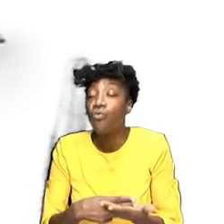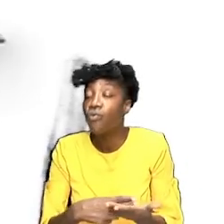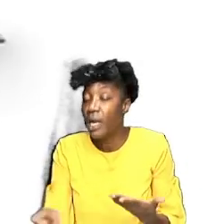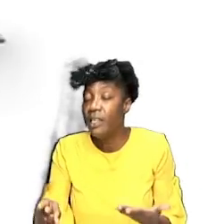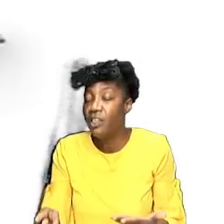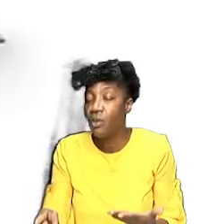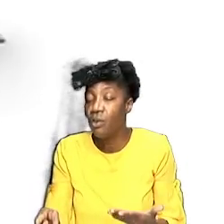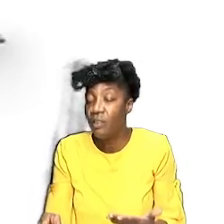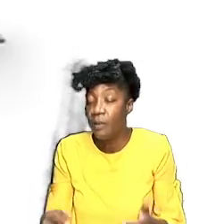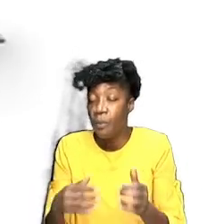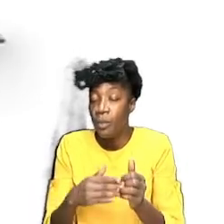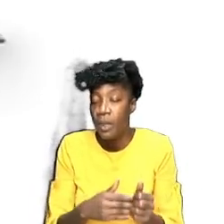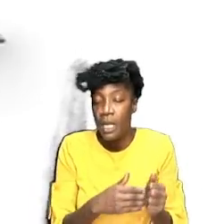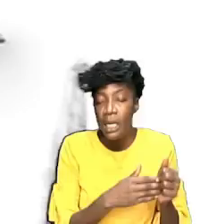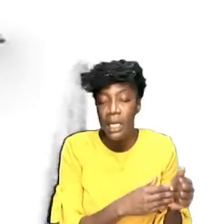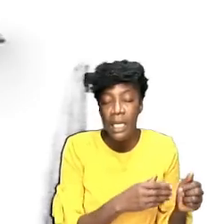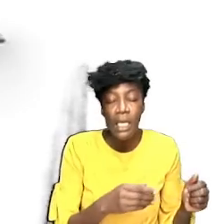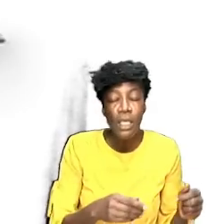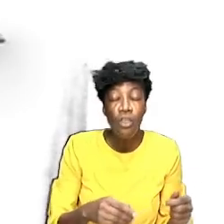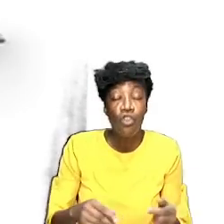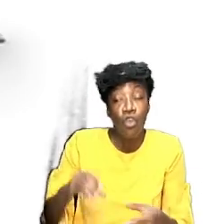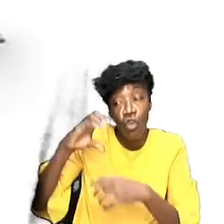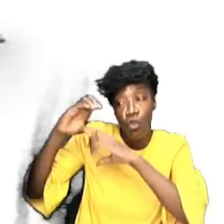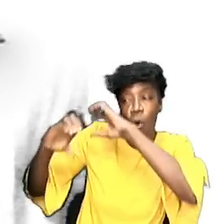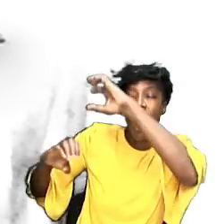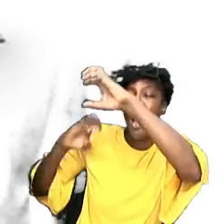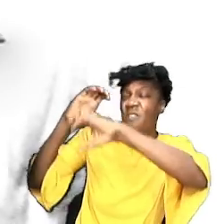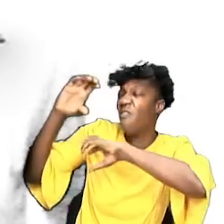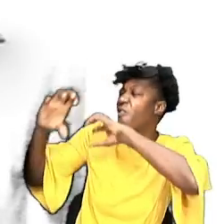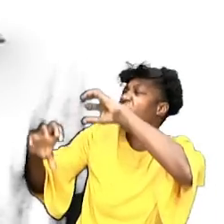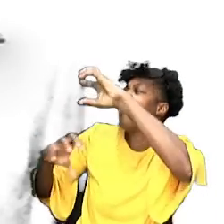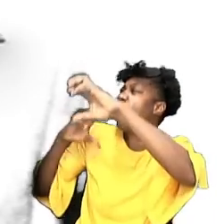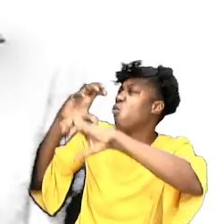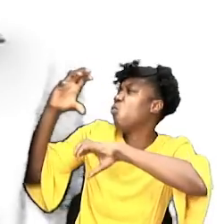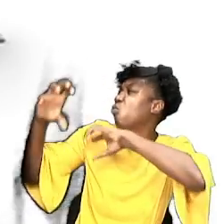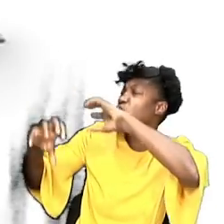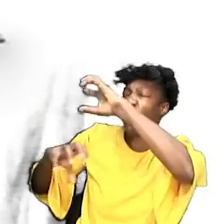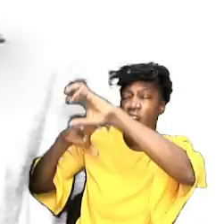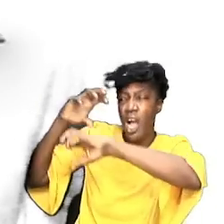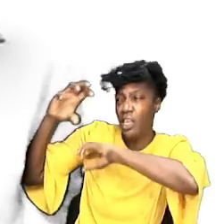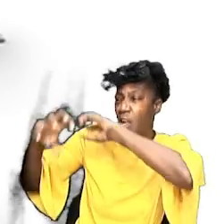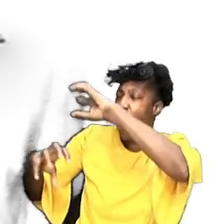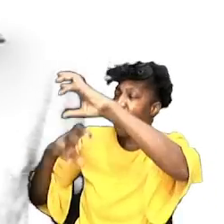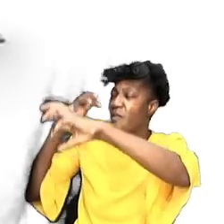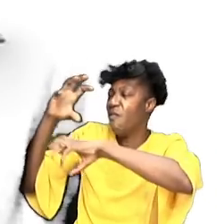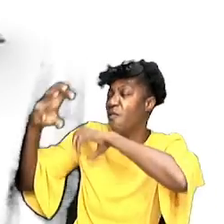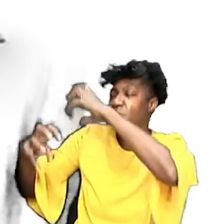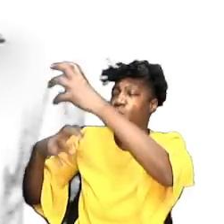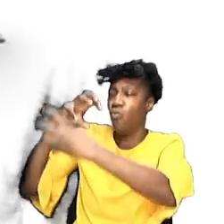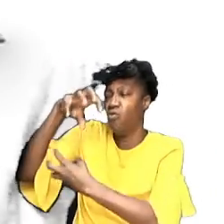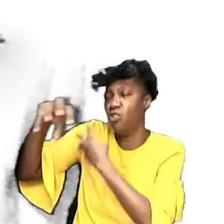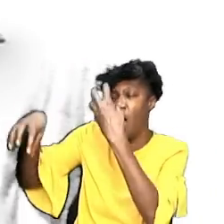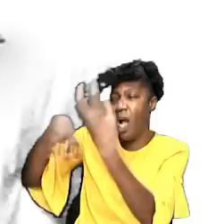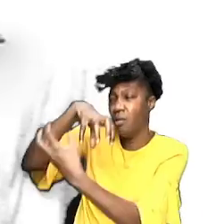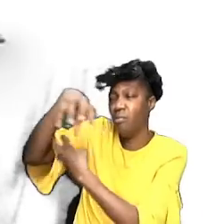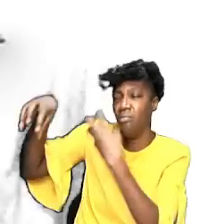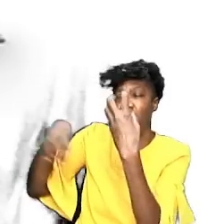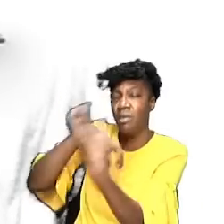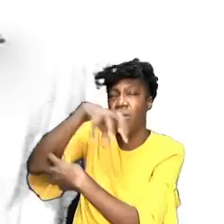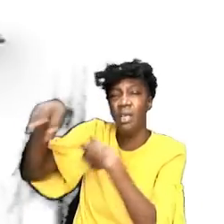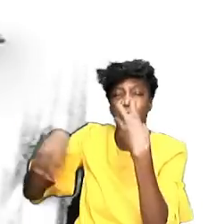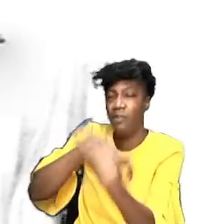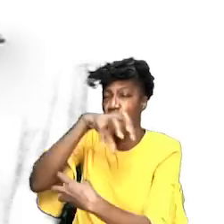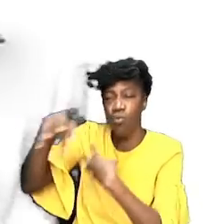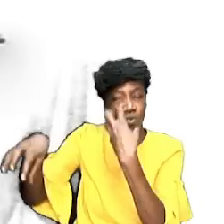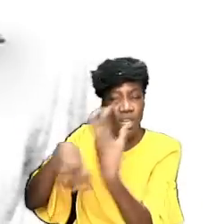always results in confusion. Amen. So at the moment you are unrighteous, after a while, you become